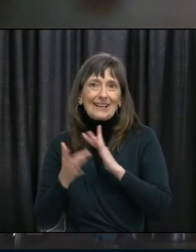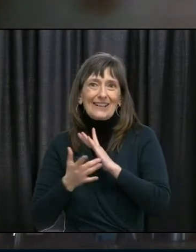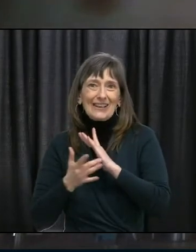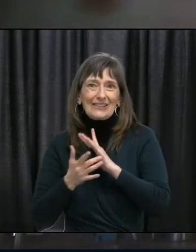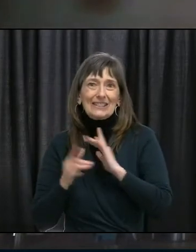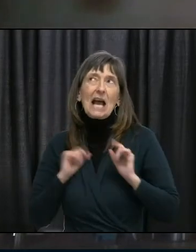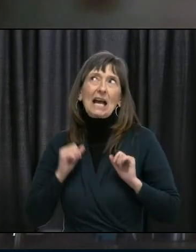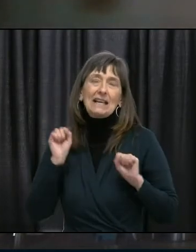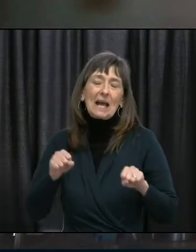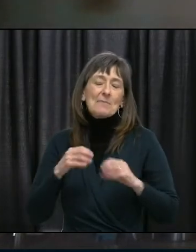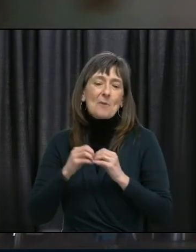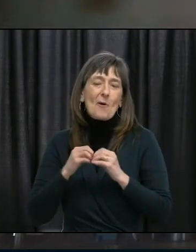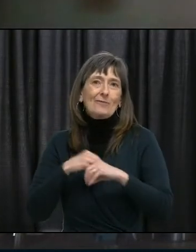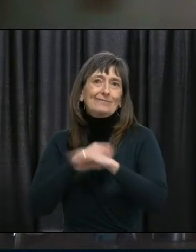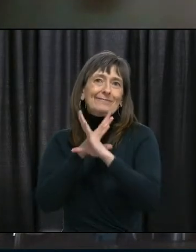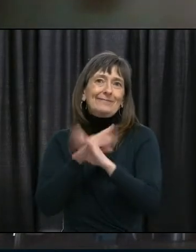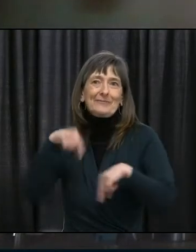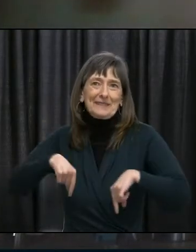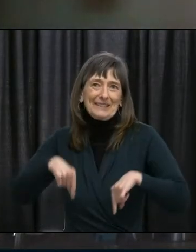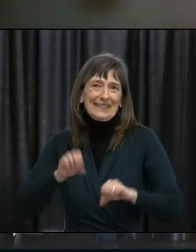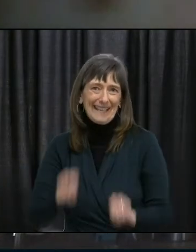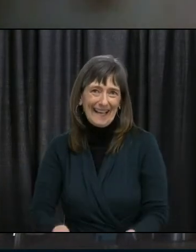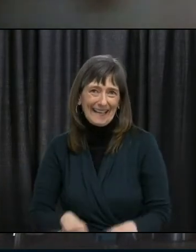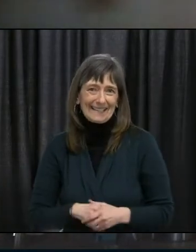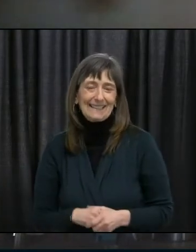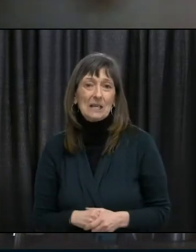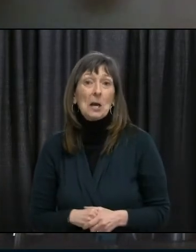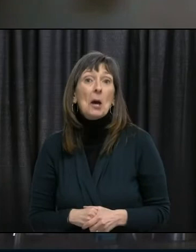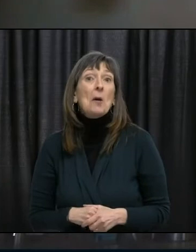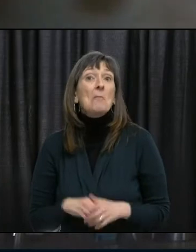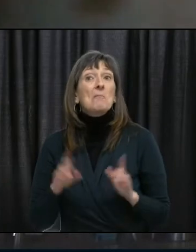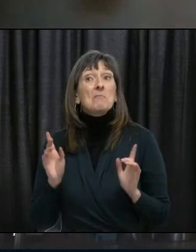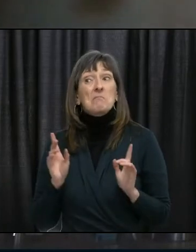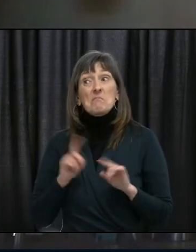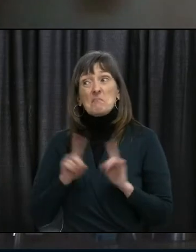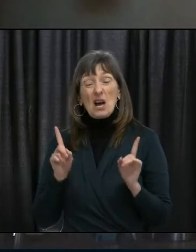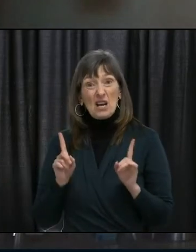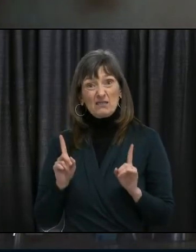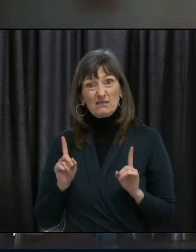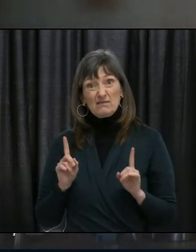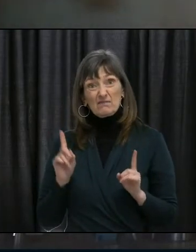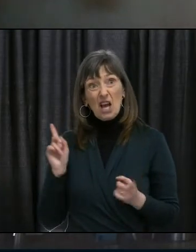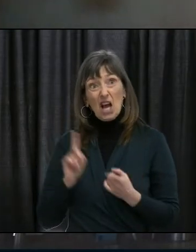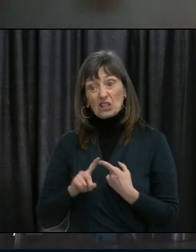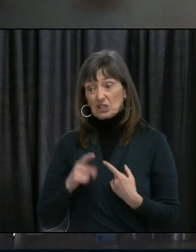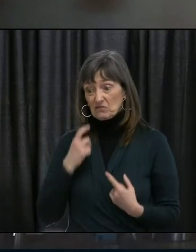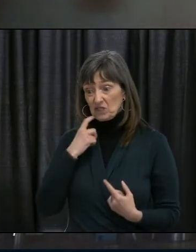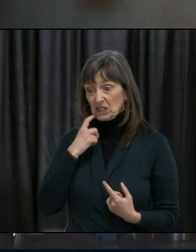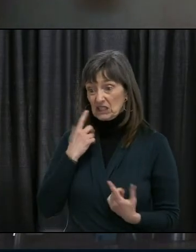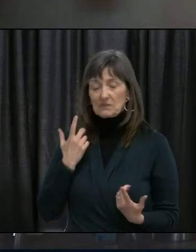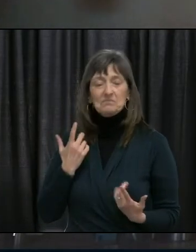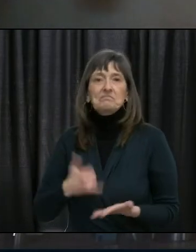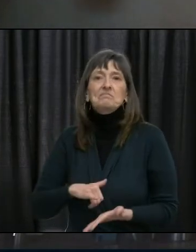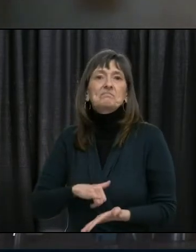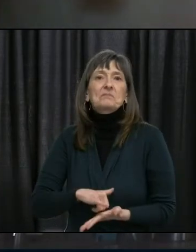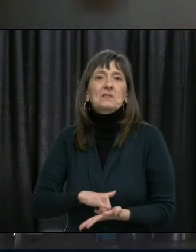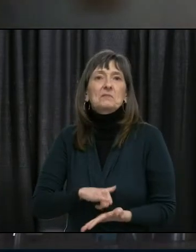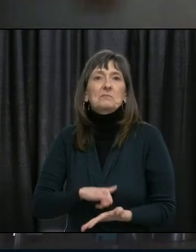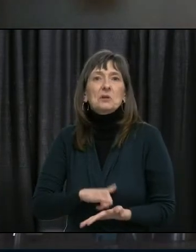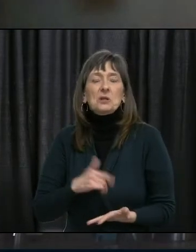I can do a lot more of my work from here. But until very recently, there has been no conceivable way that I